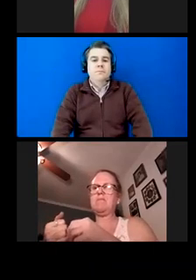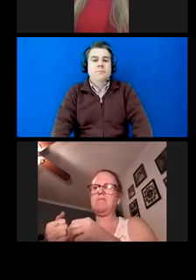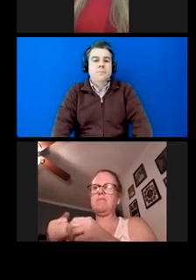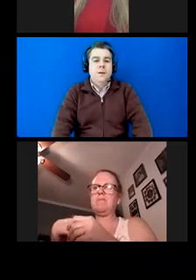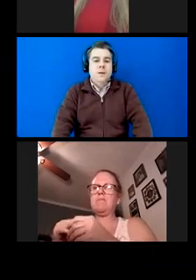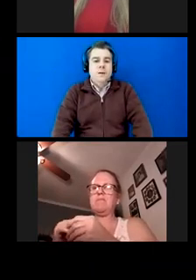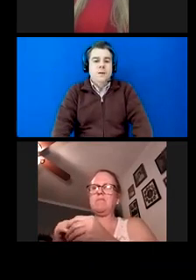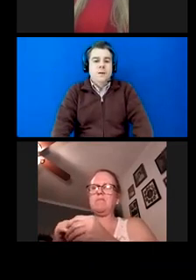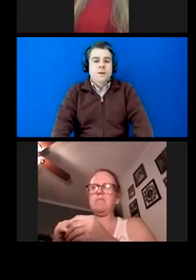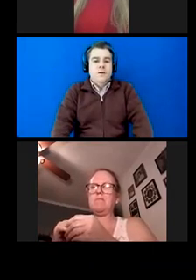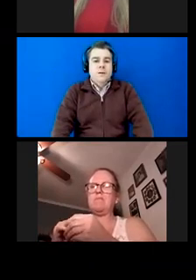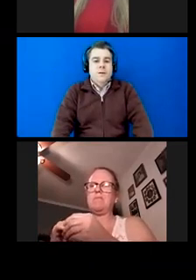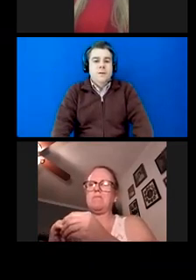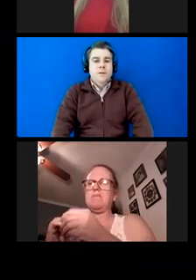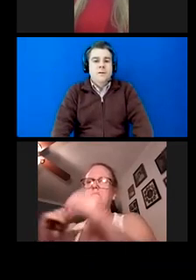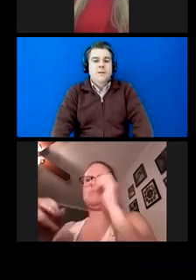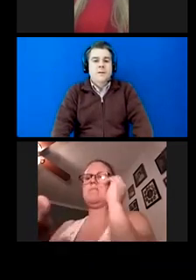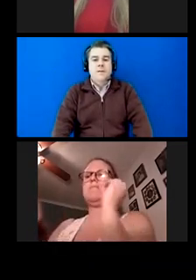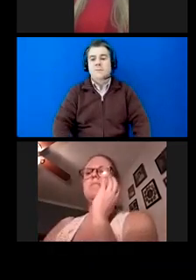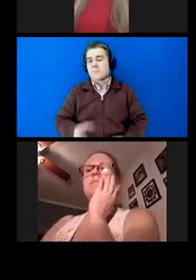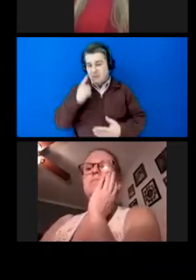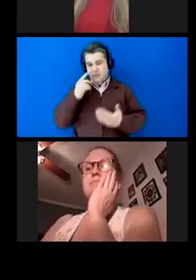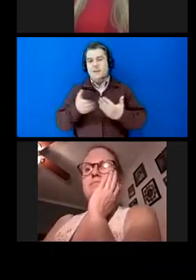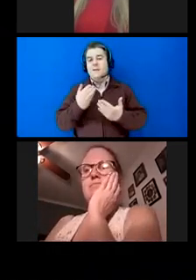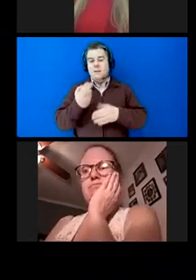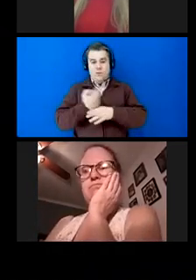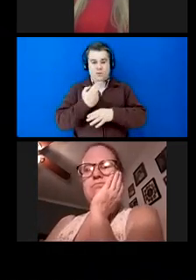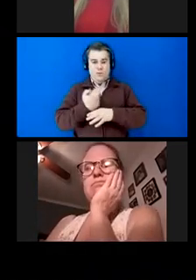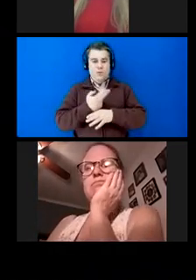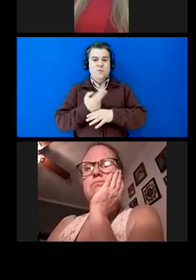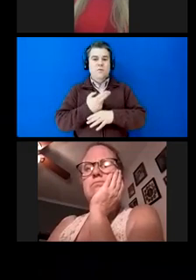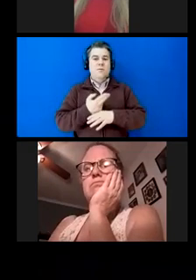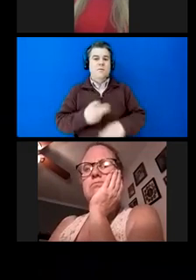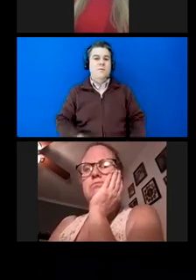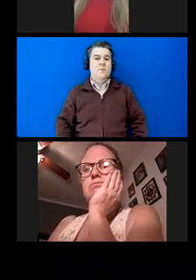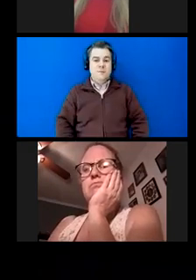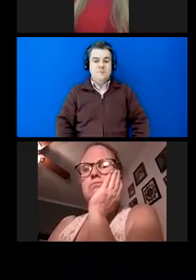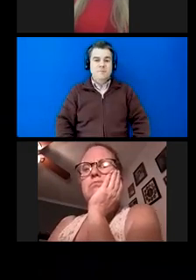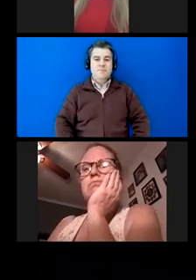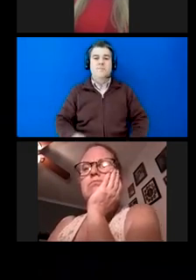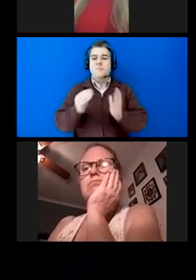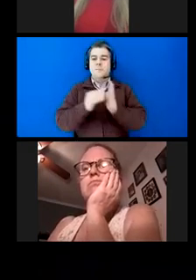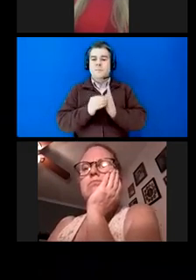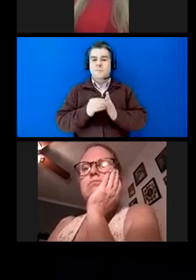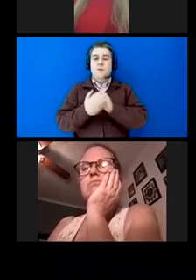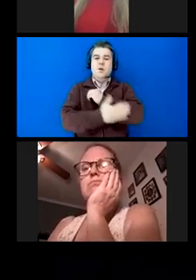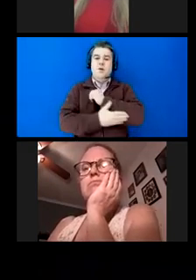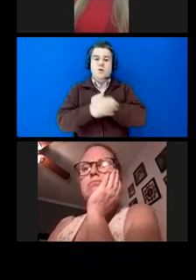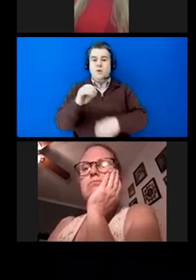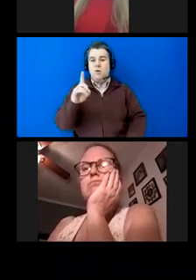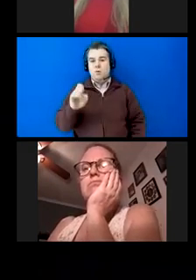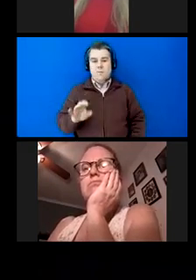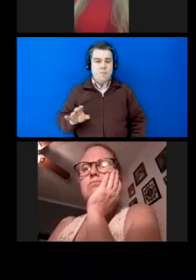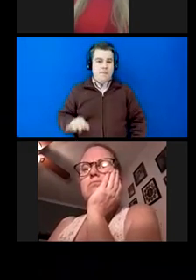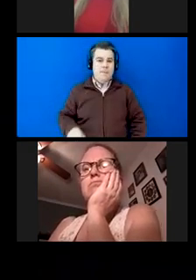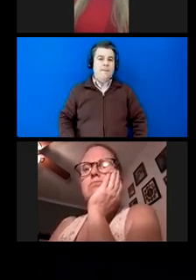And you can see how easy this is to go ahead and use for your prospects to use, and then they'll put in the country code. And then as you